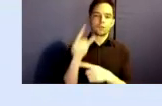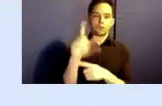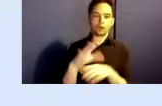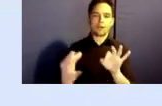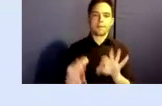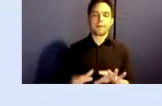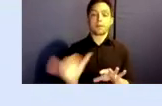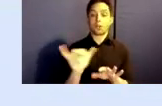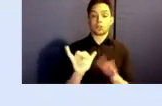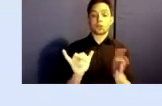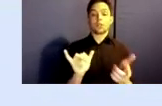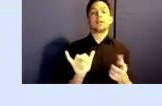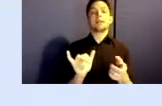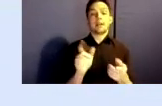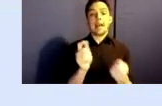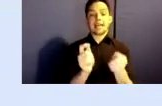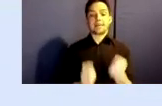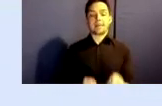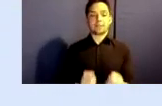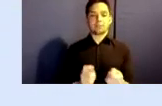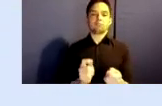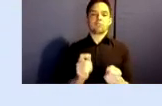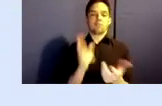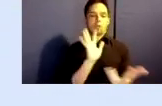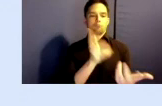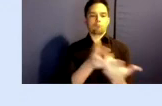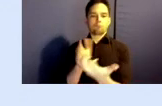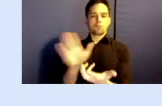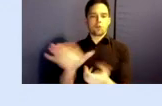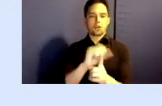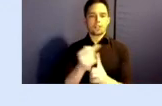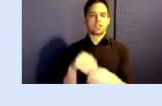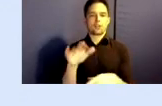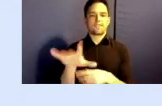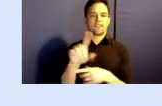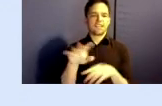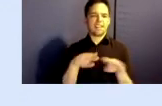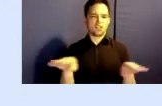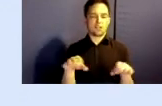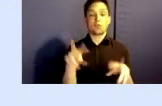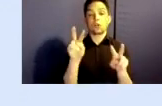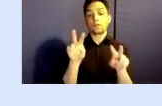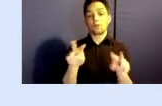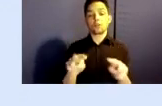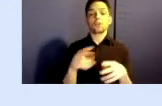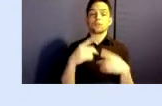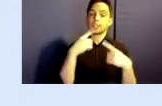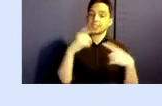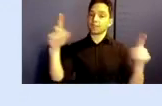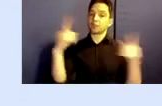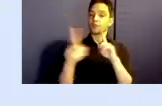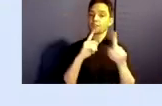adaptation to your context at the field level. We look forward to a fruitful conversation. And with that, back to you, Lee